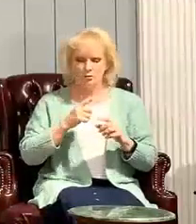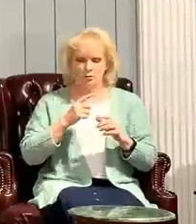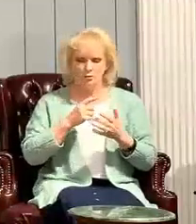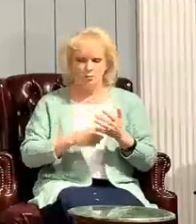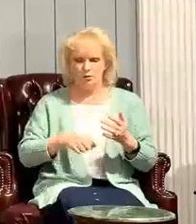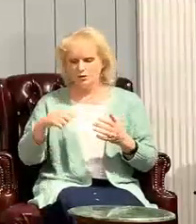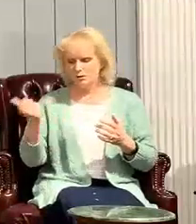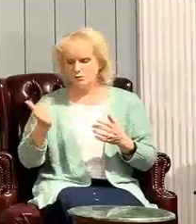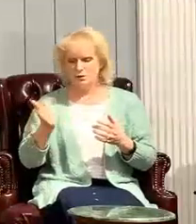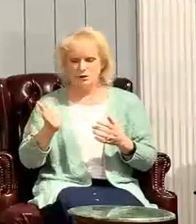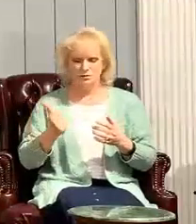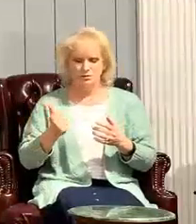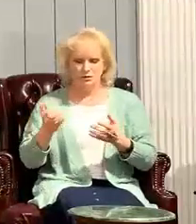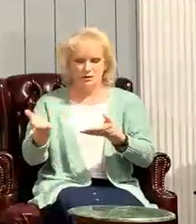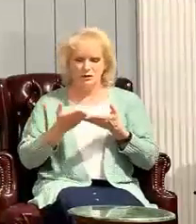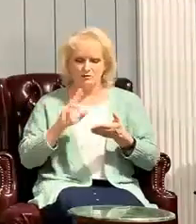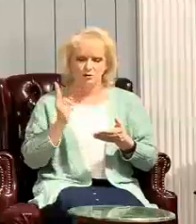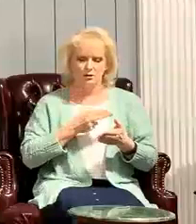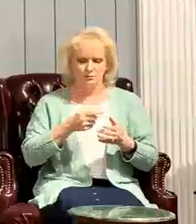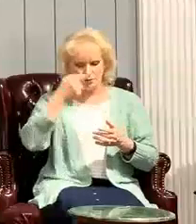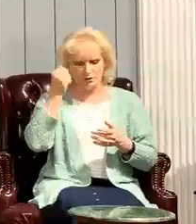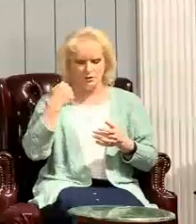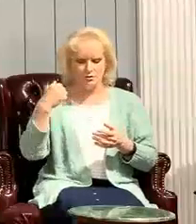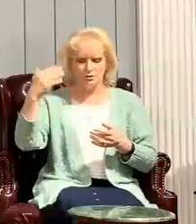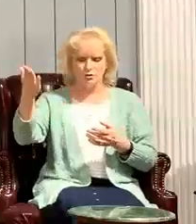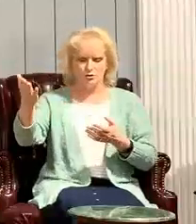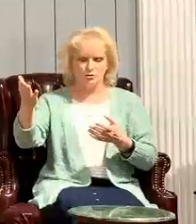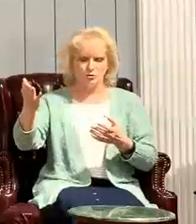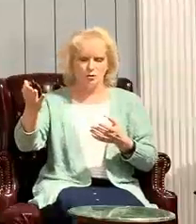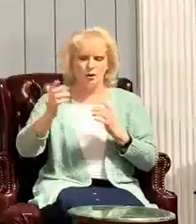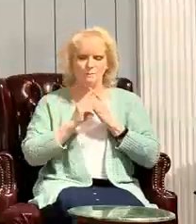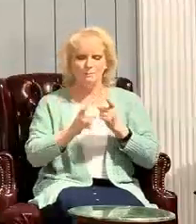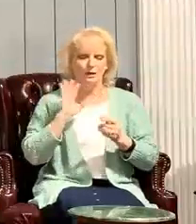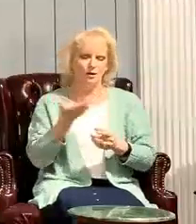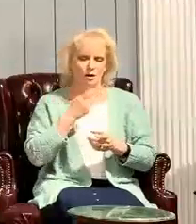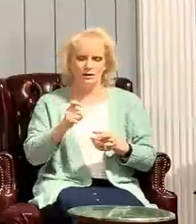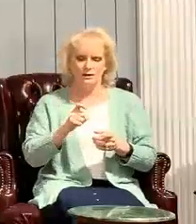are meeting our needs more than abundantly. When we can come to that place,